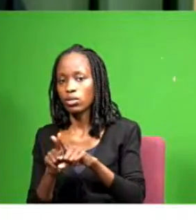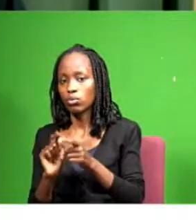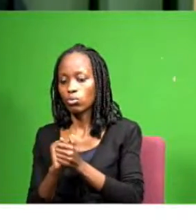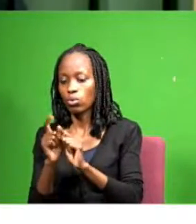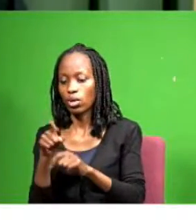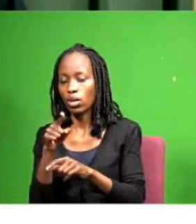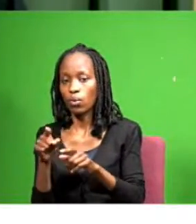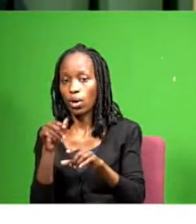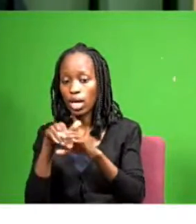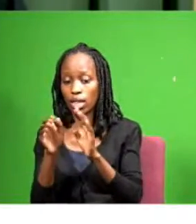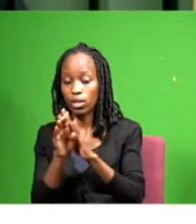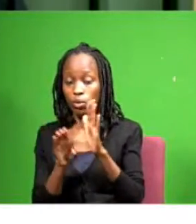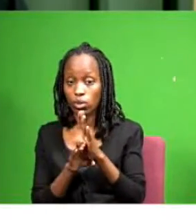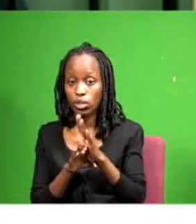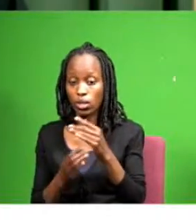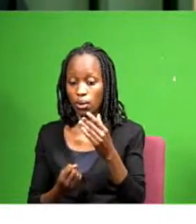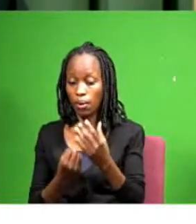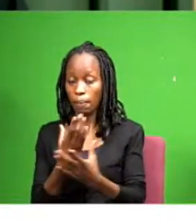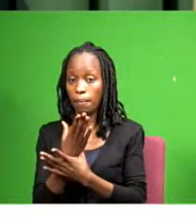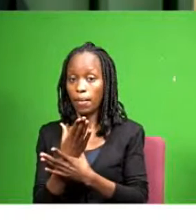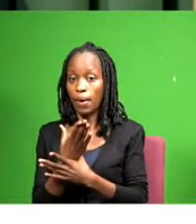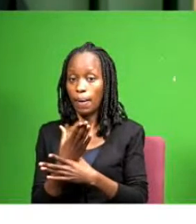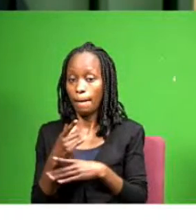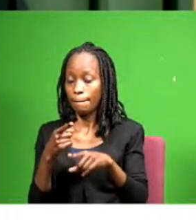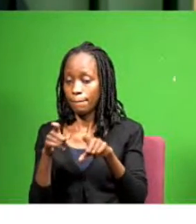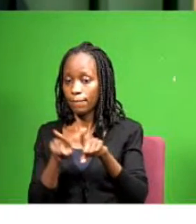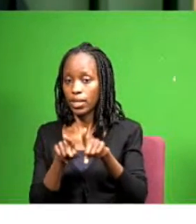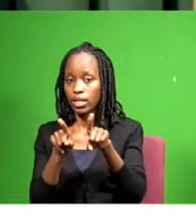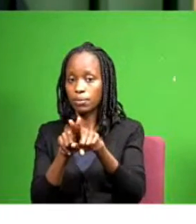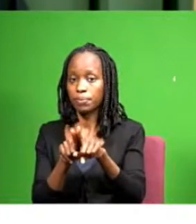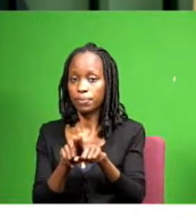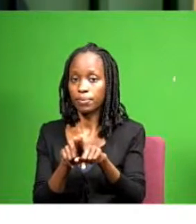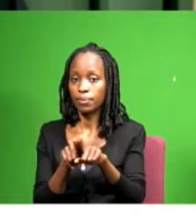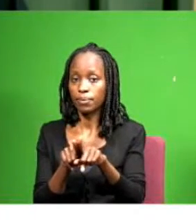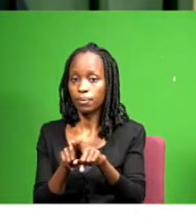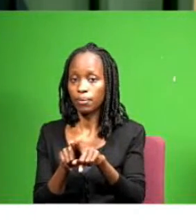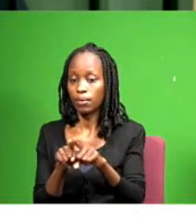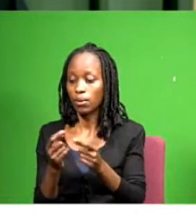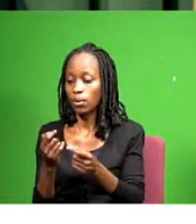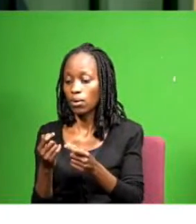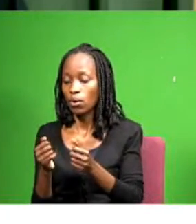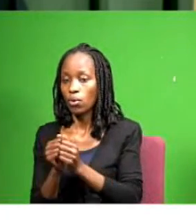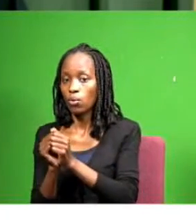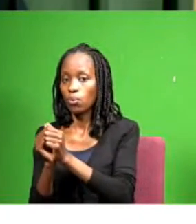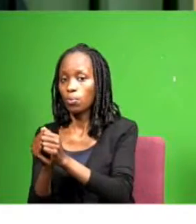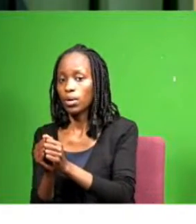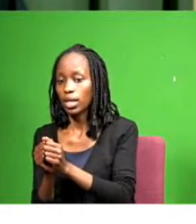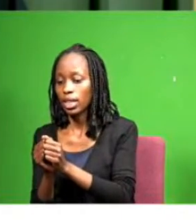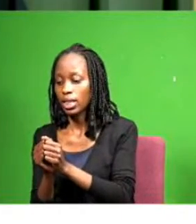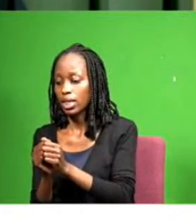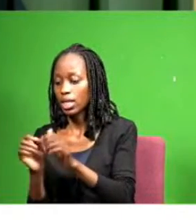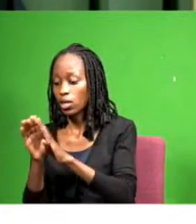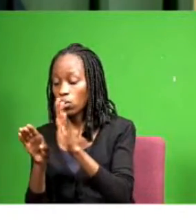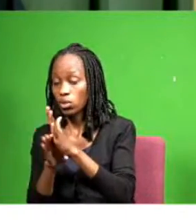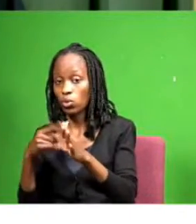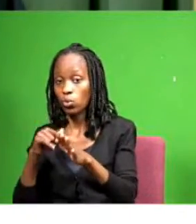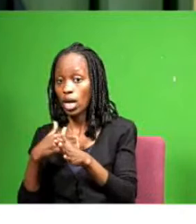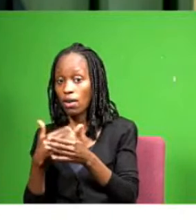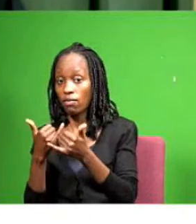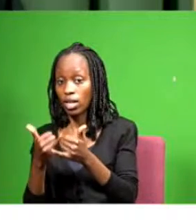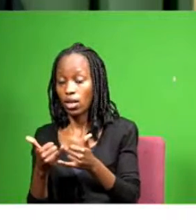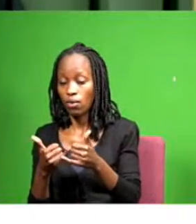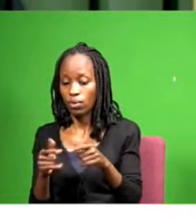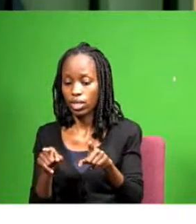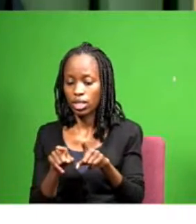in the constitution-making project, but does so in line with the current design of the Constitution. Instead